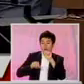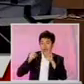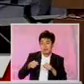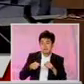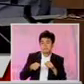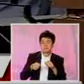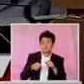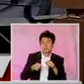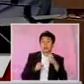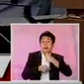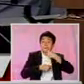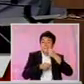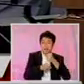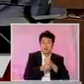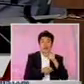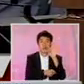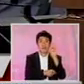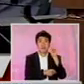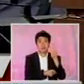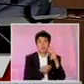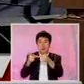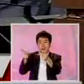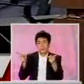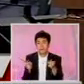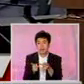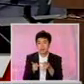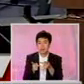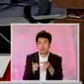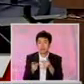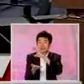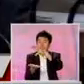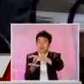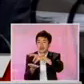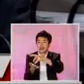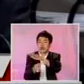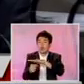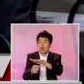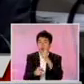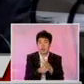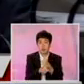prepares the fair market value of properties in a certain locality. Totoo po yan.